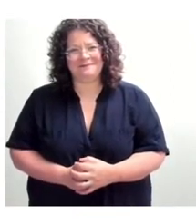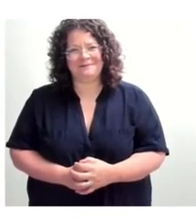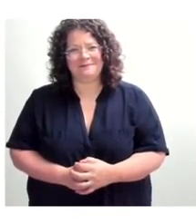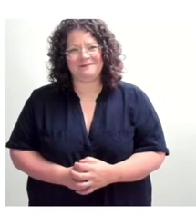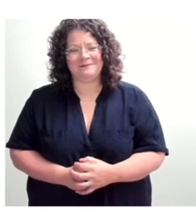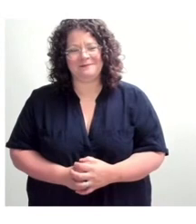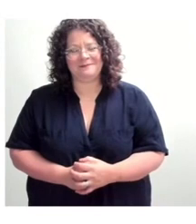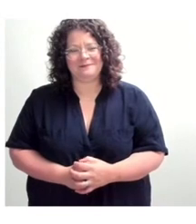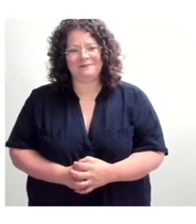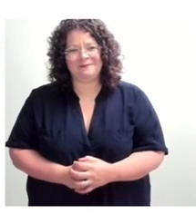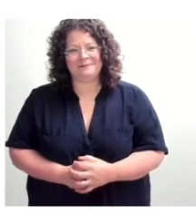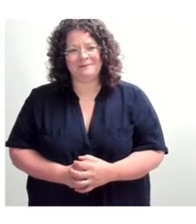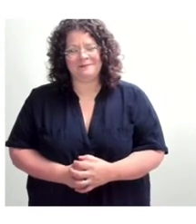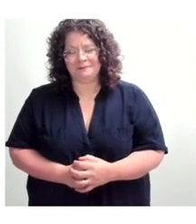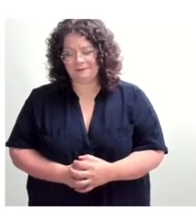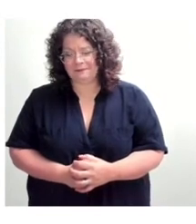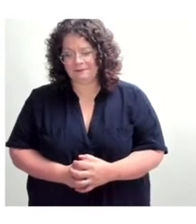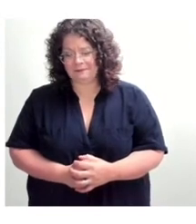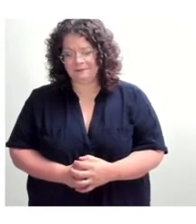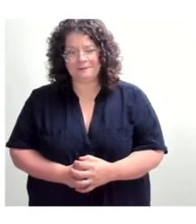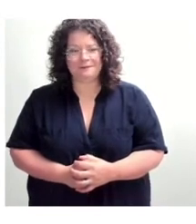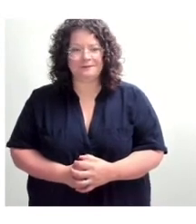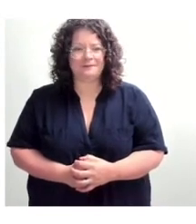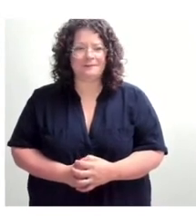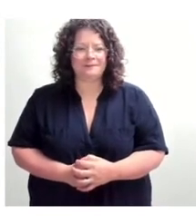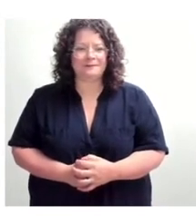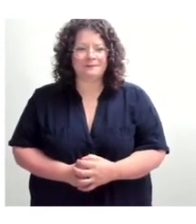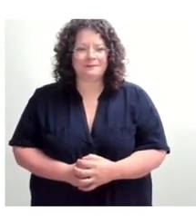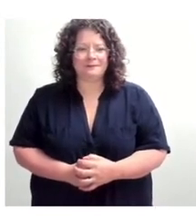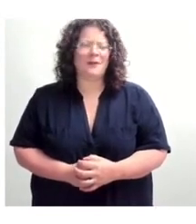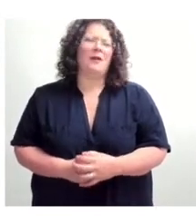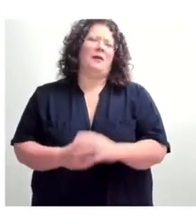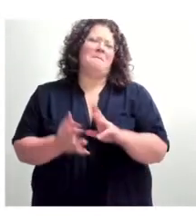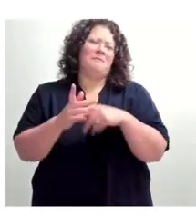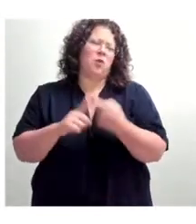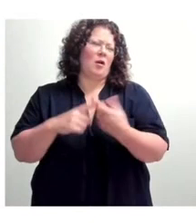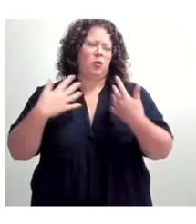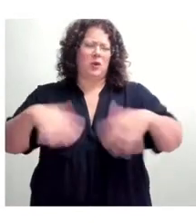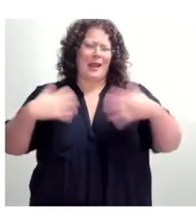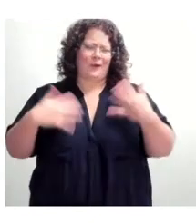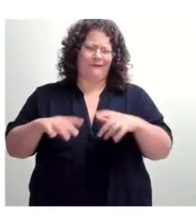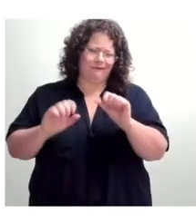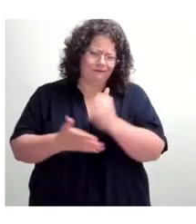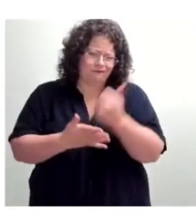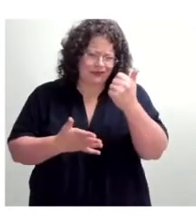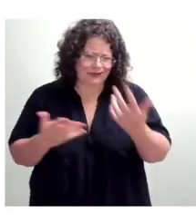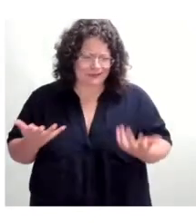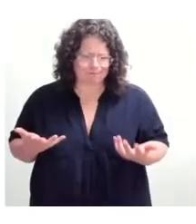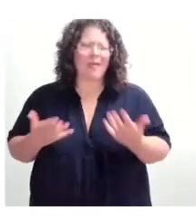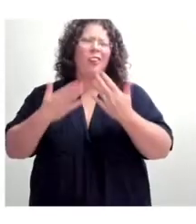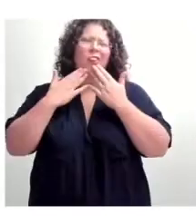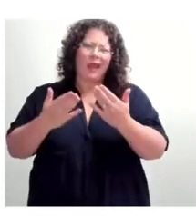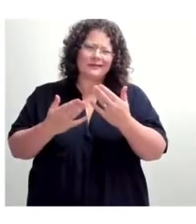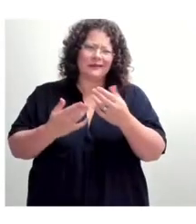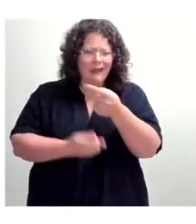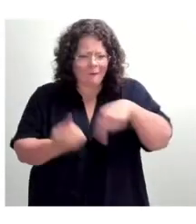Wow. Wow, that's fantastic. Thank you. Thank you so much to all of you, Mark, Cindy, Leena, and particularly Corie, for that